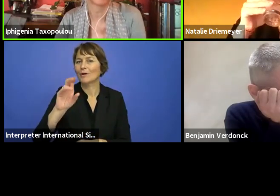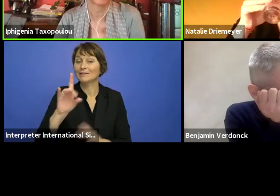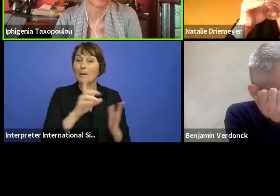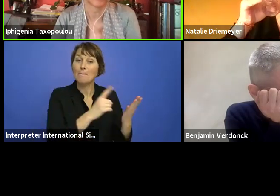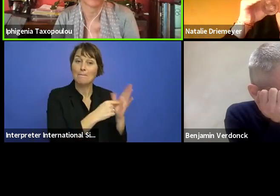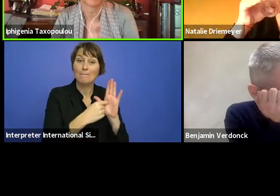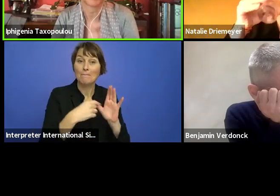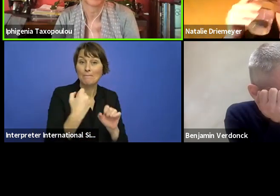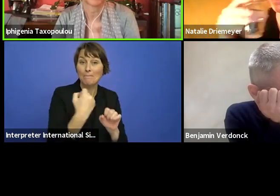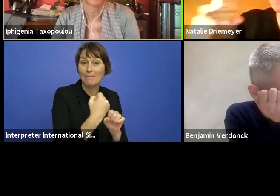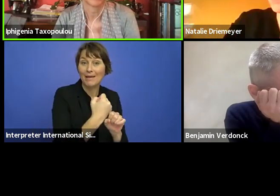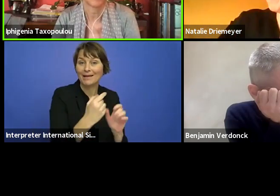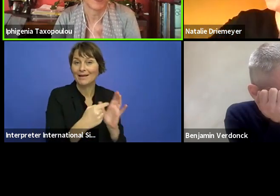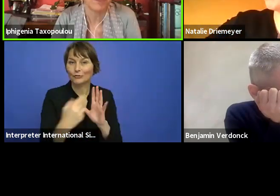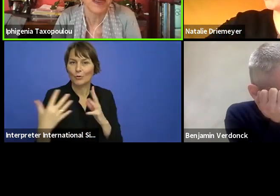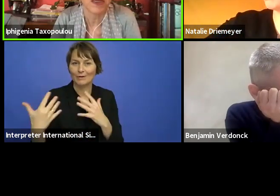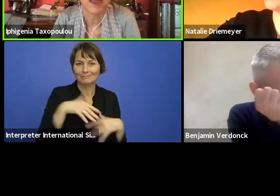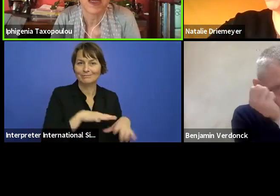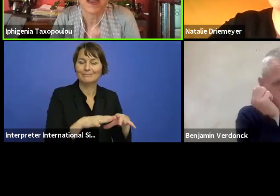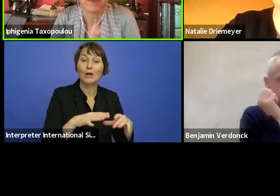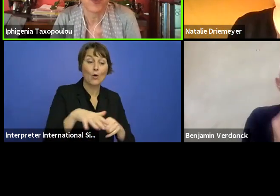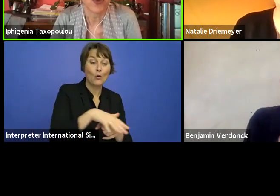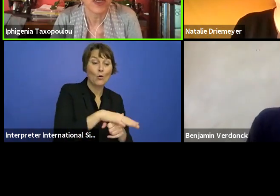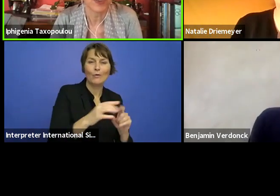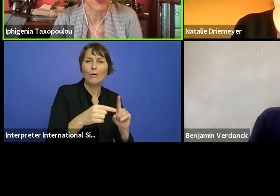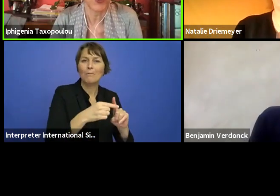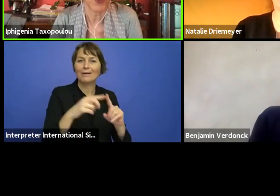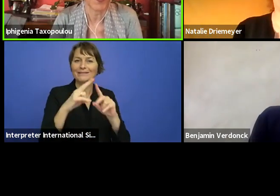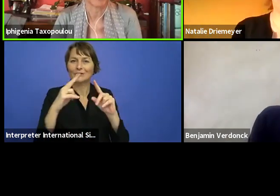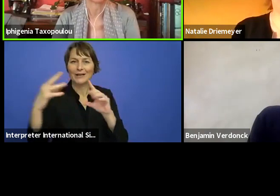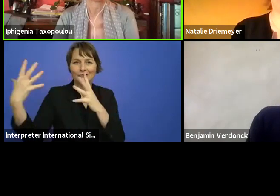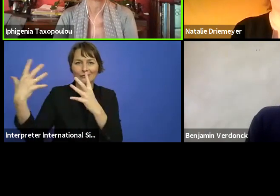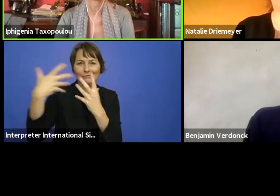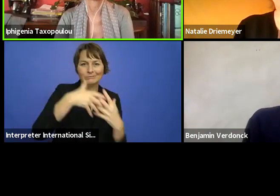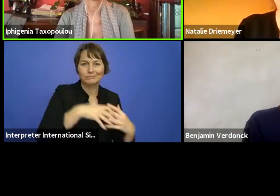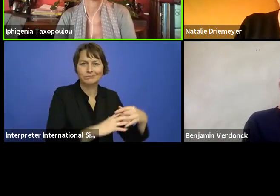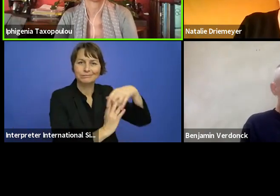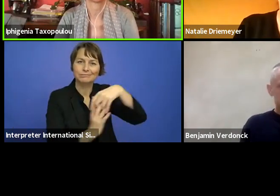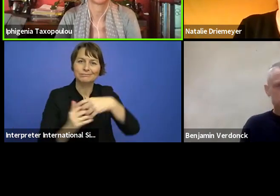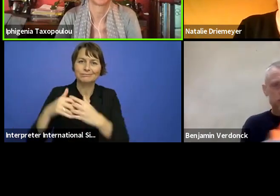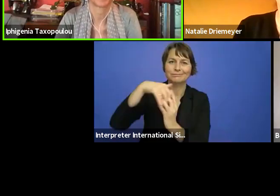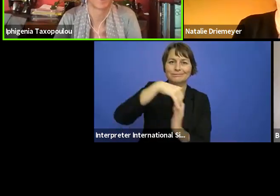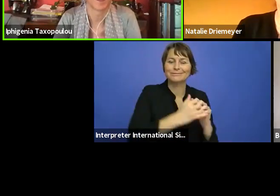and international. So Benjamin, the floor is to you.